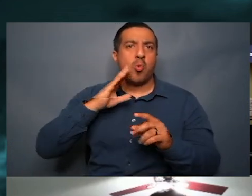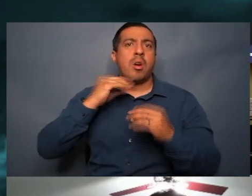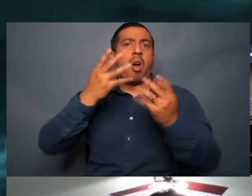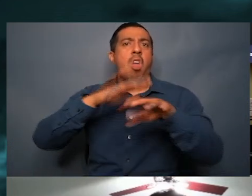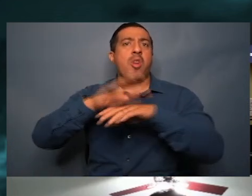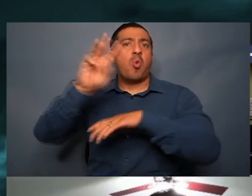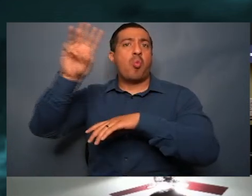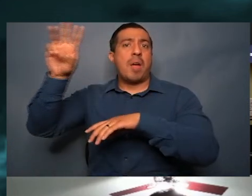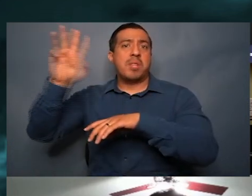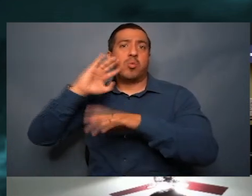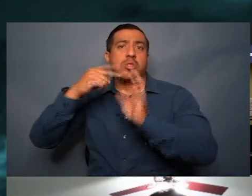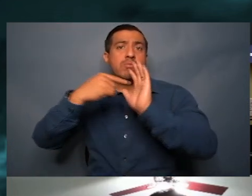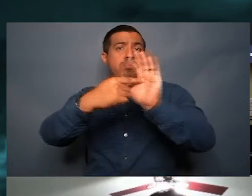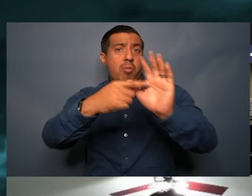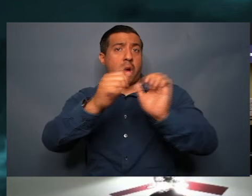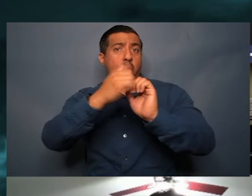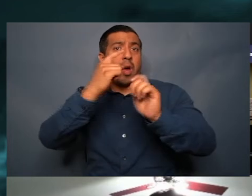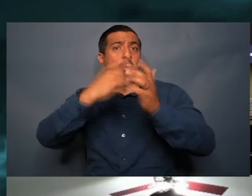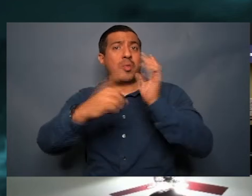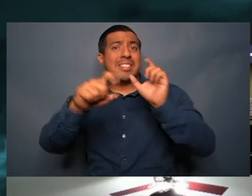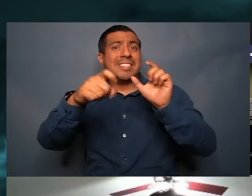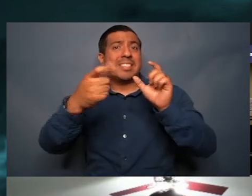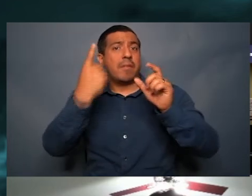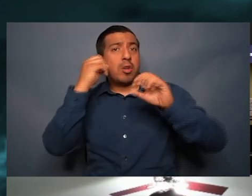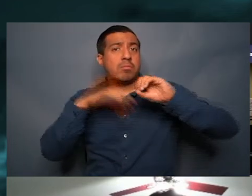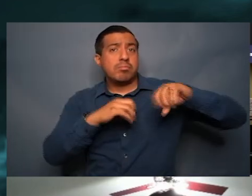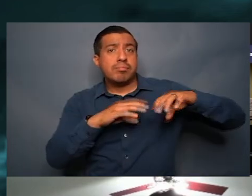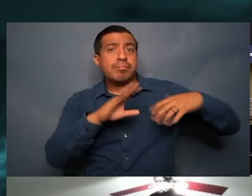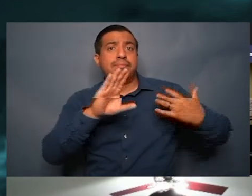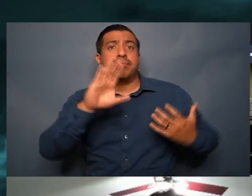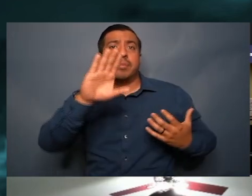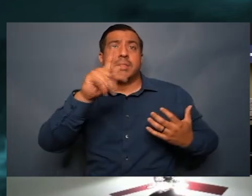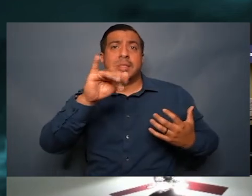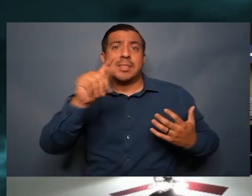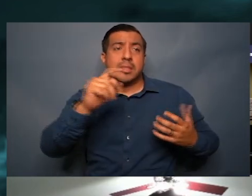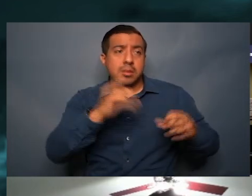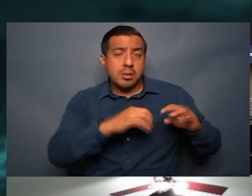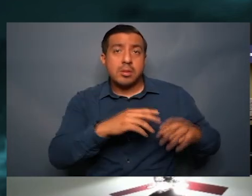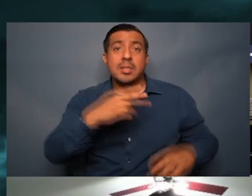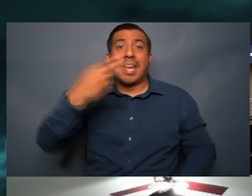some different links. I'm sure Harris County and Houston do the same as well.